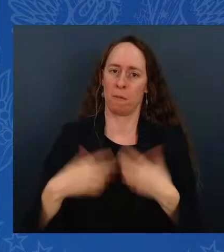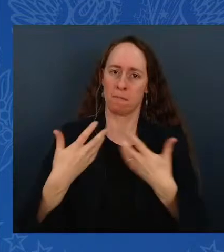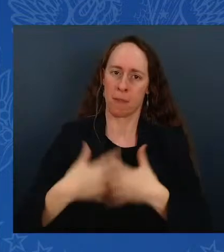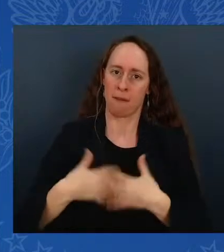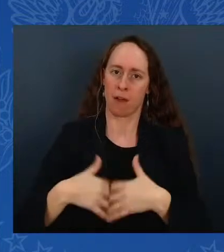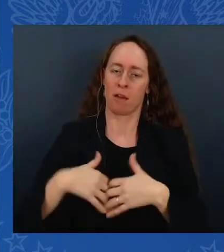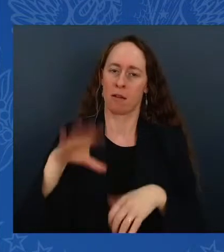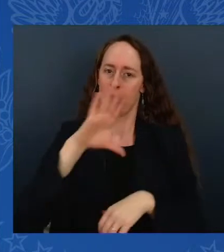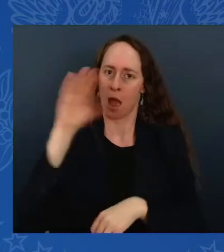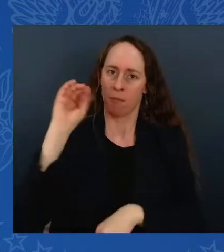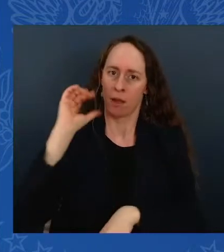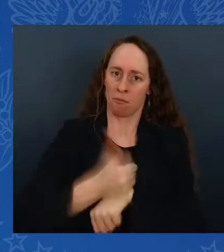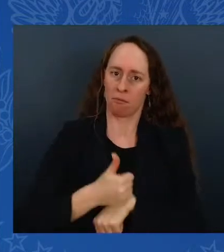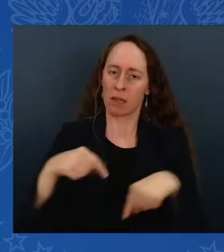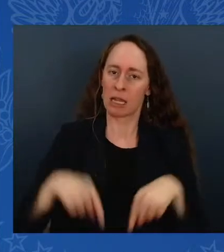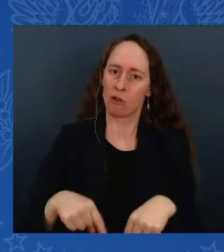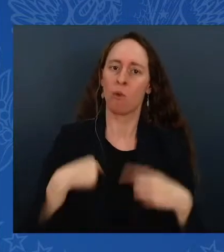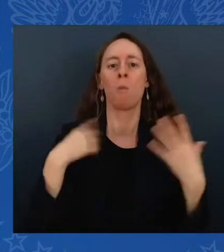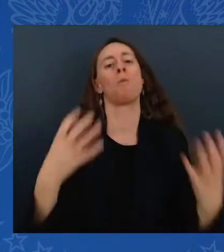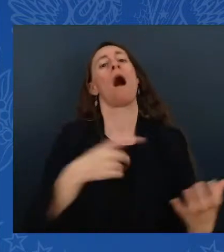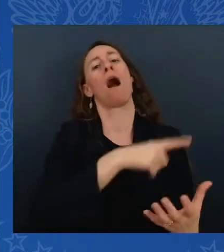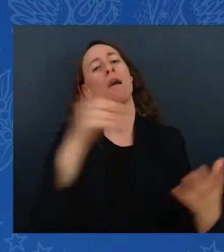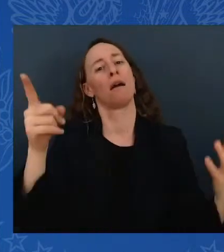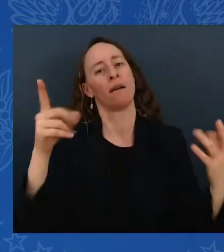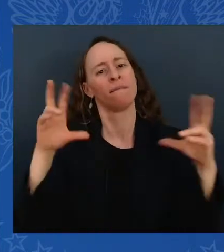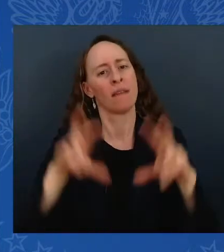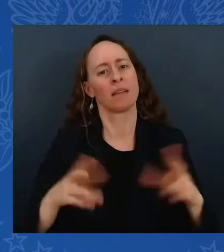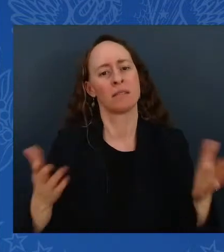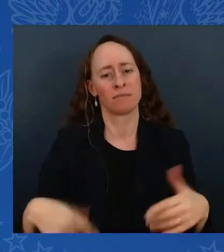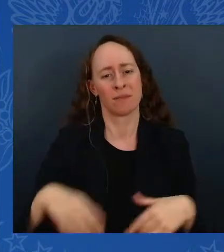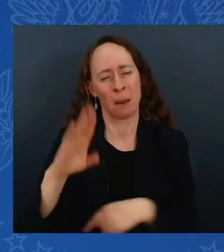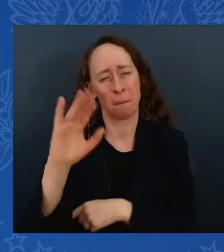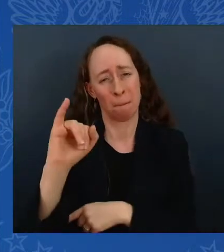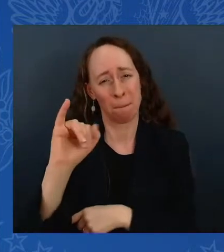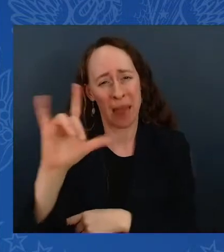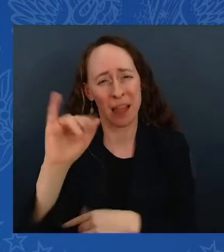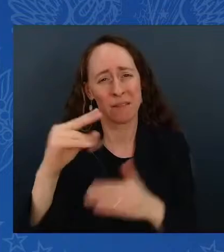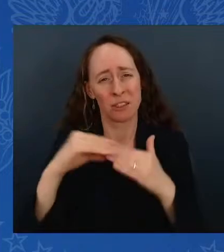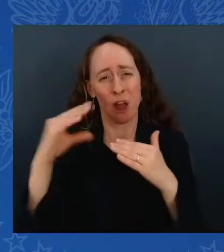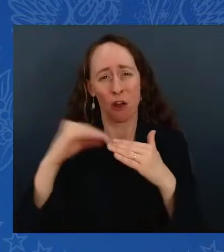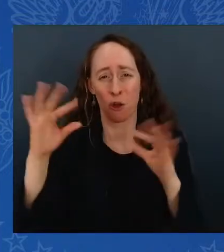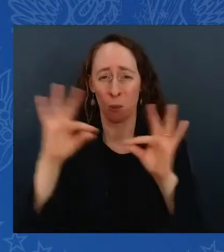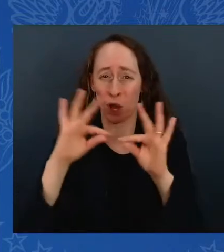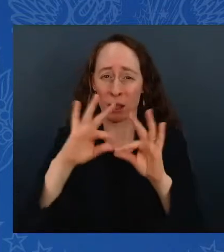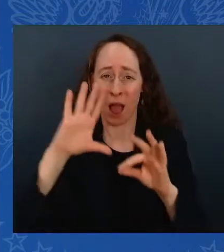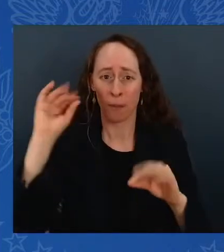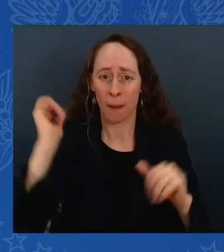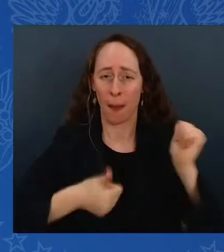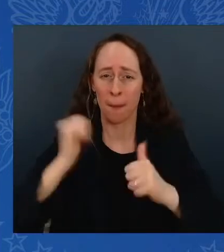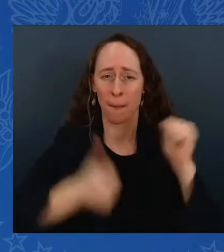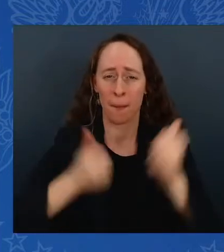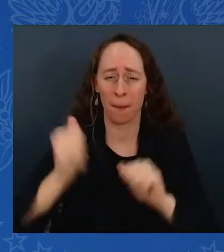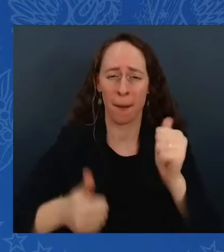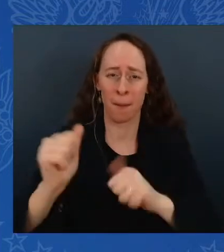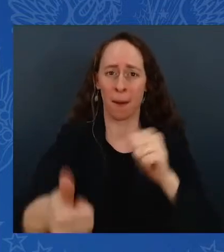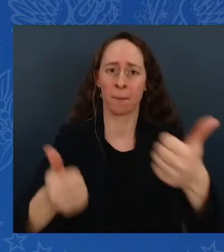dollars to build new chip factories right here in America, New York, Ohio, Arizona, all across the